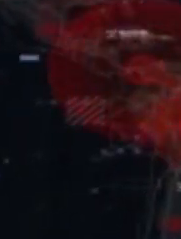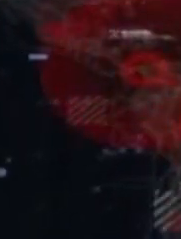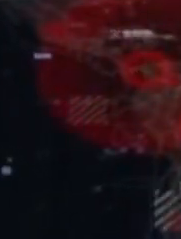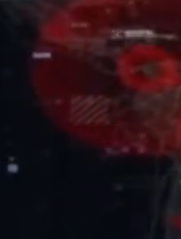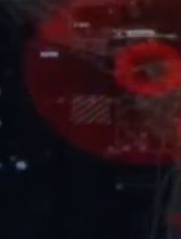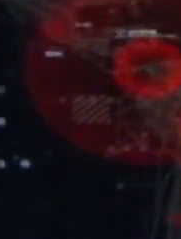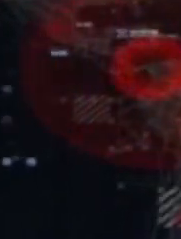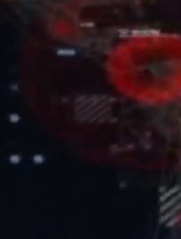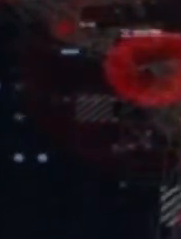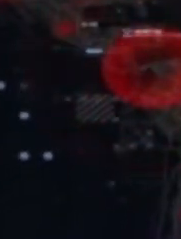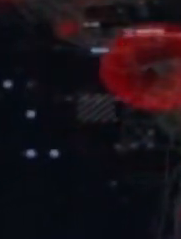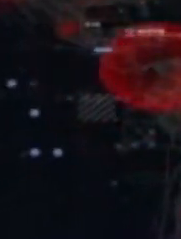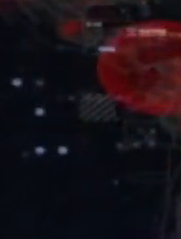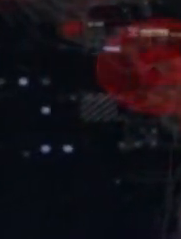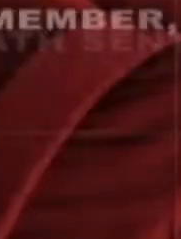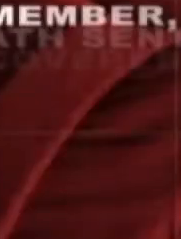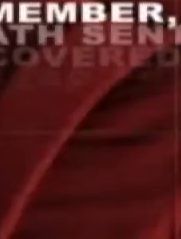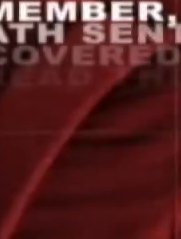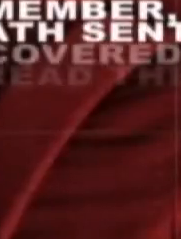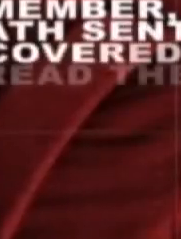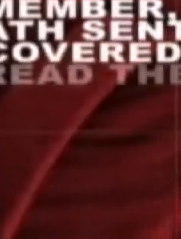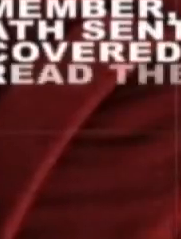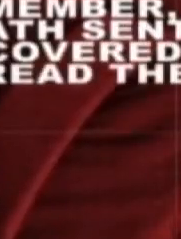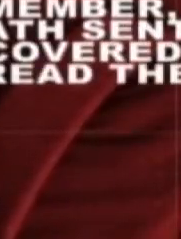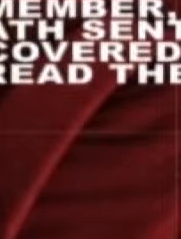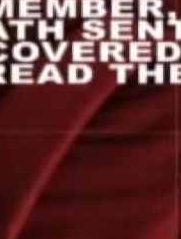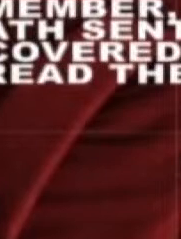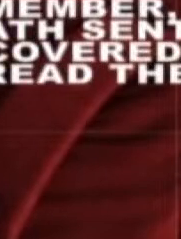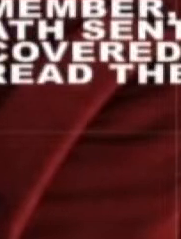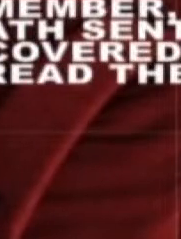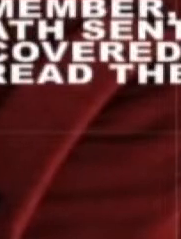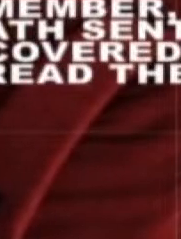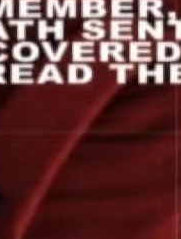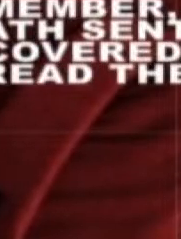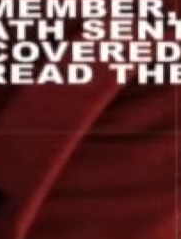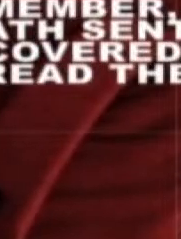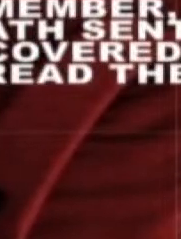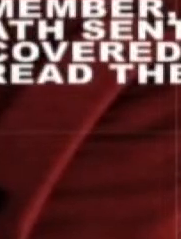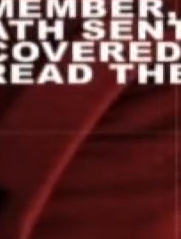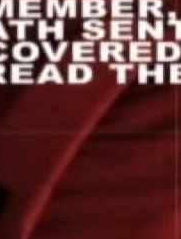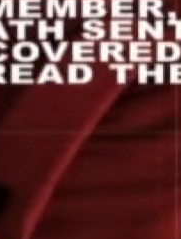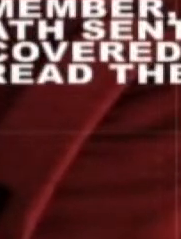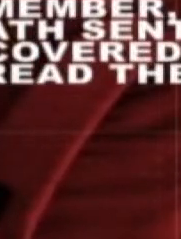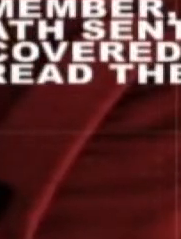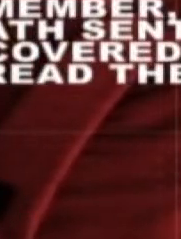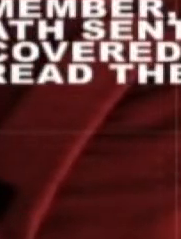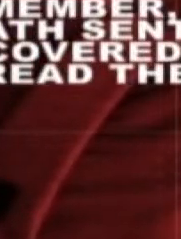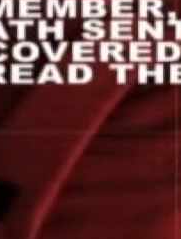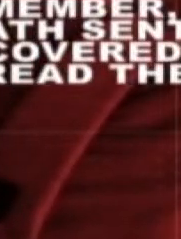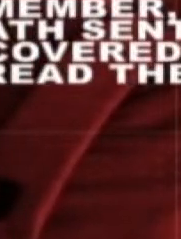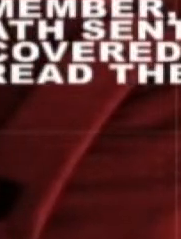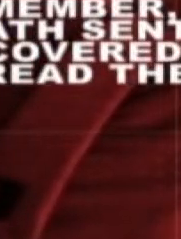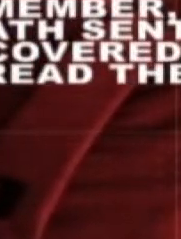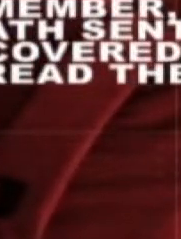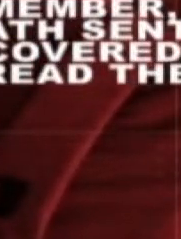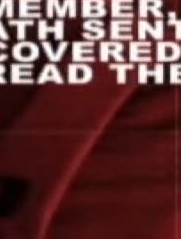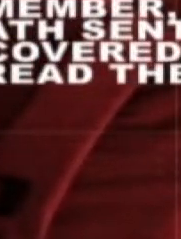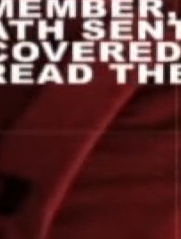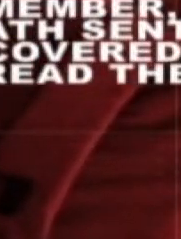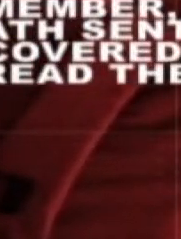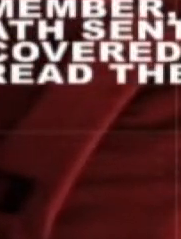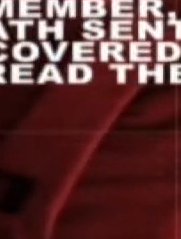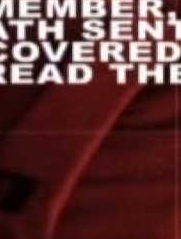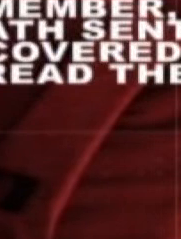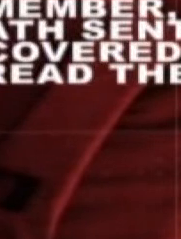and defeat the spread of the virus. Remember, COVID-19 is not a death sentence, and a recovered patient cannot spread the